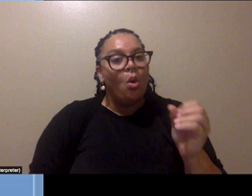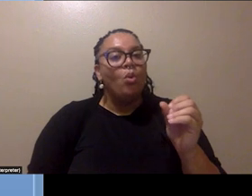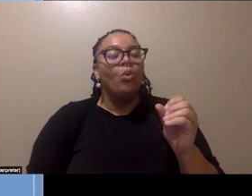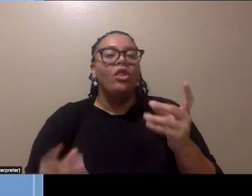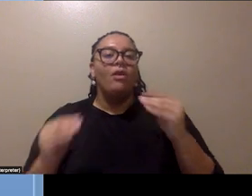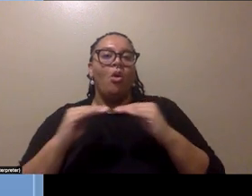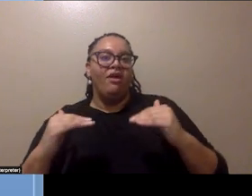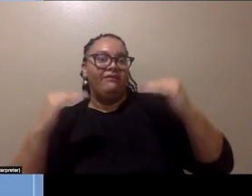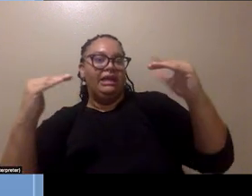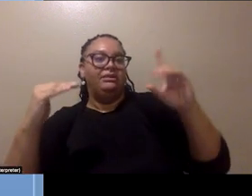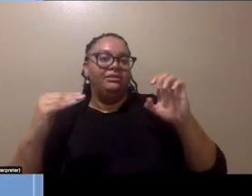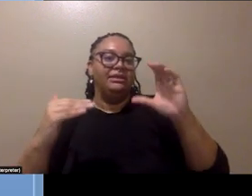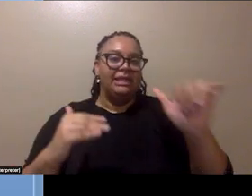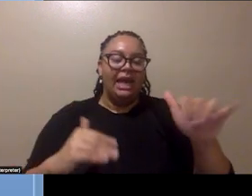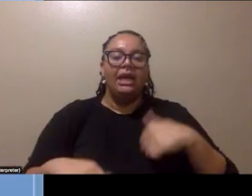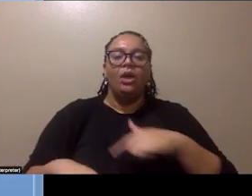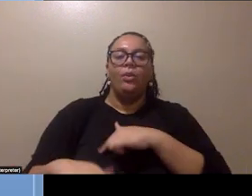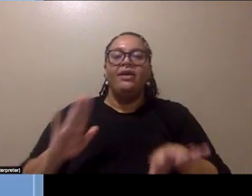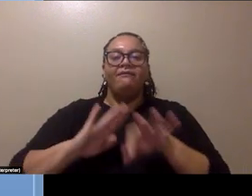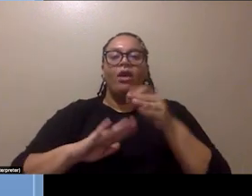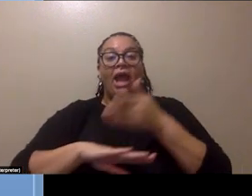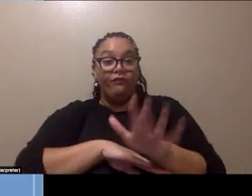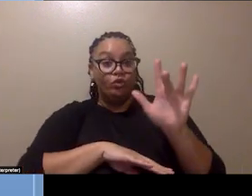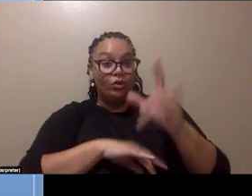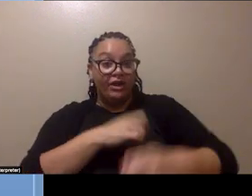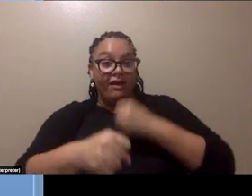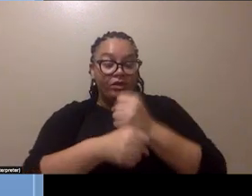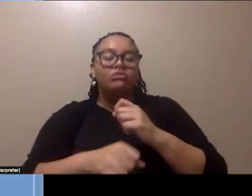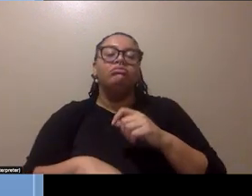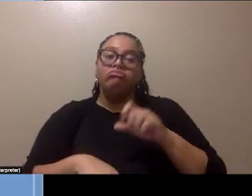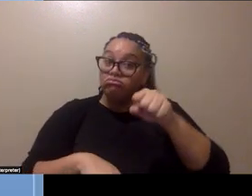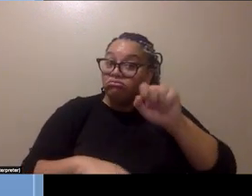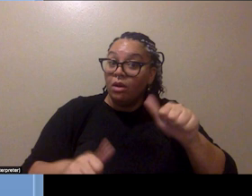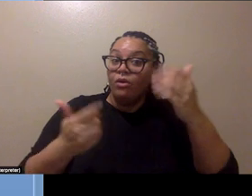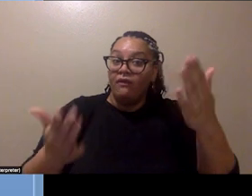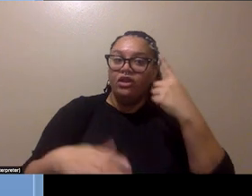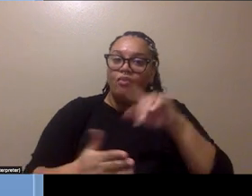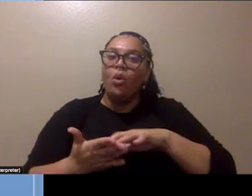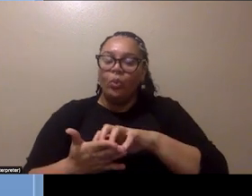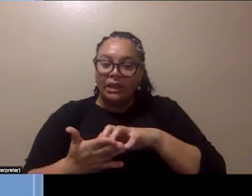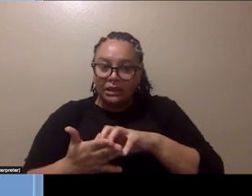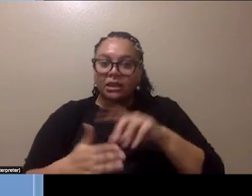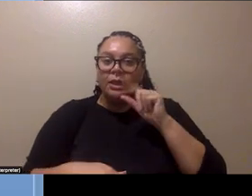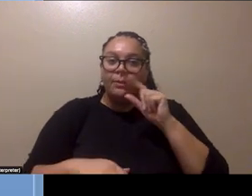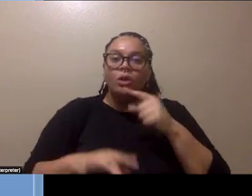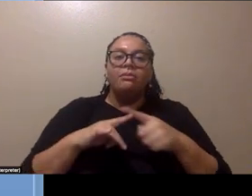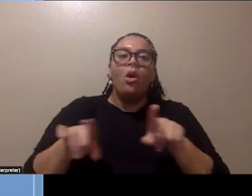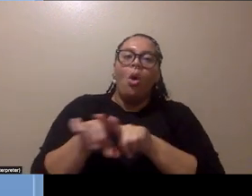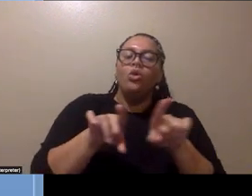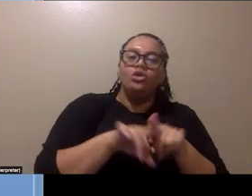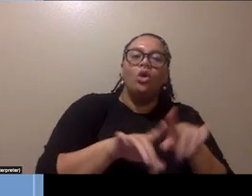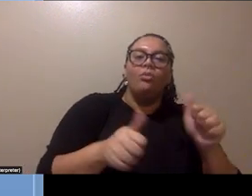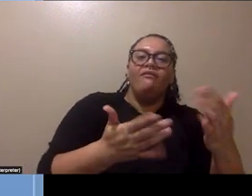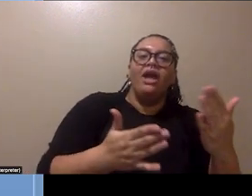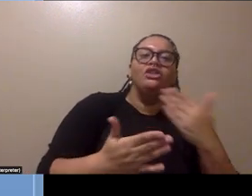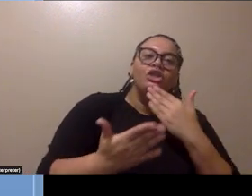So this more advanced decay that we found after 25 years does provide habitat for weak excavators, also contributes